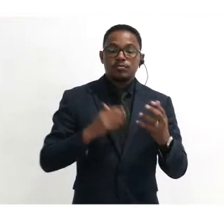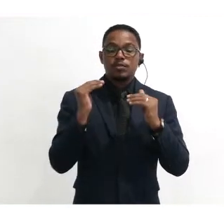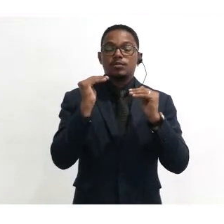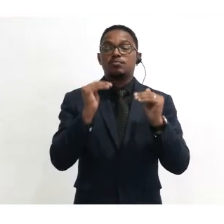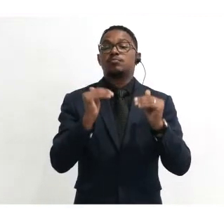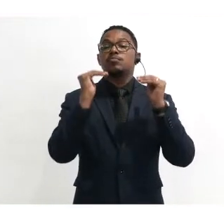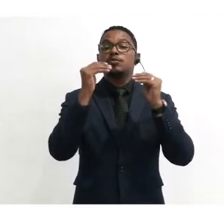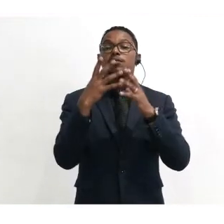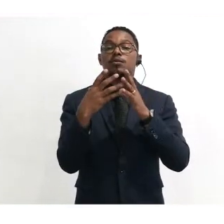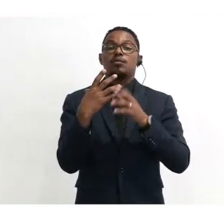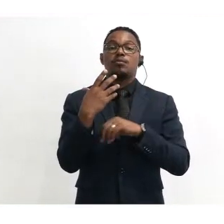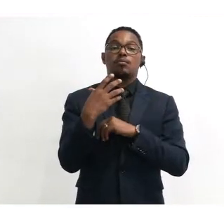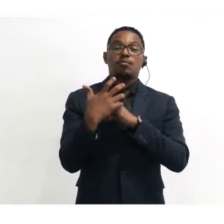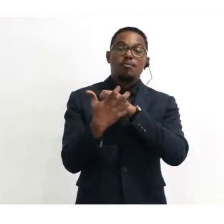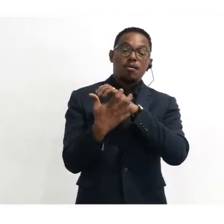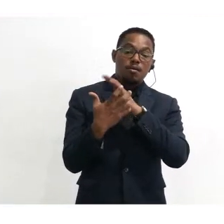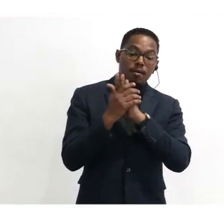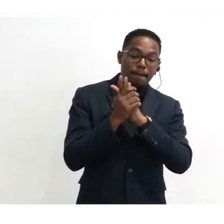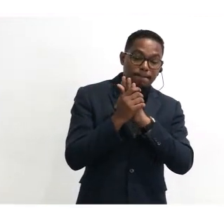engineers,